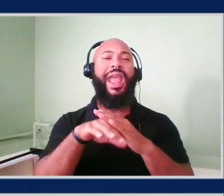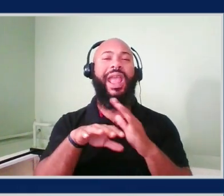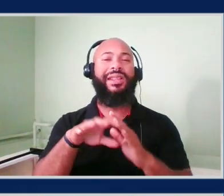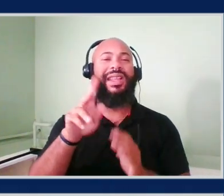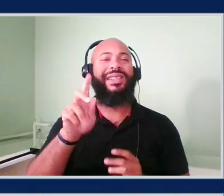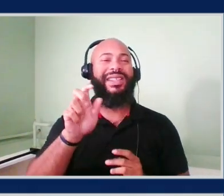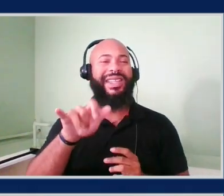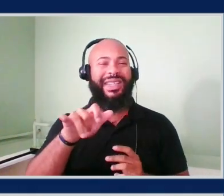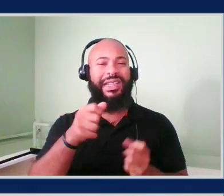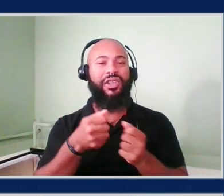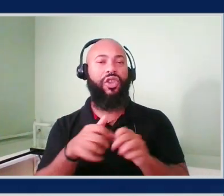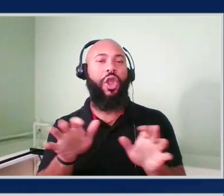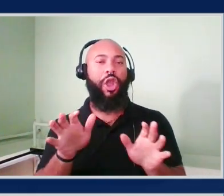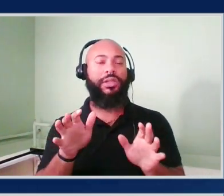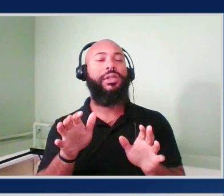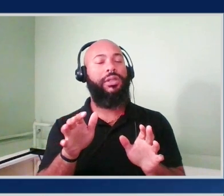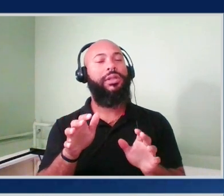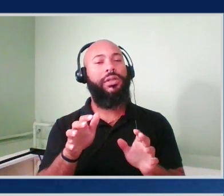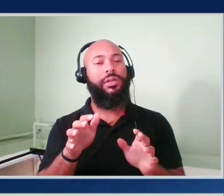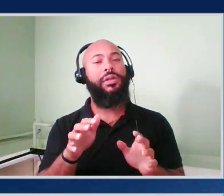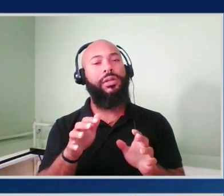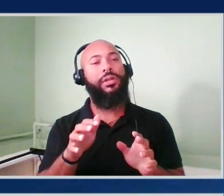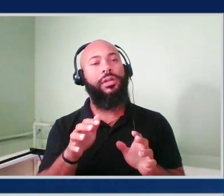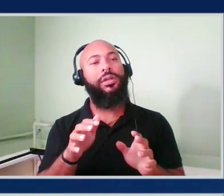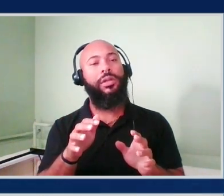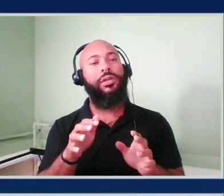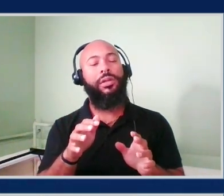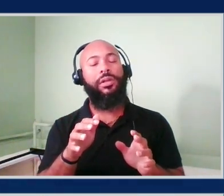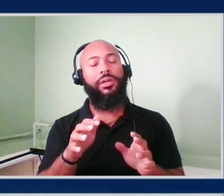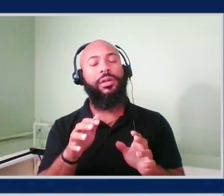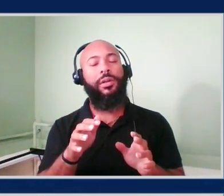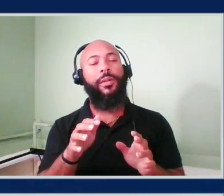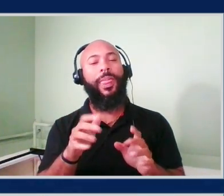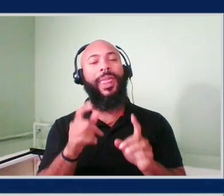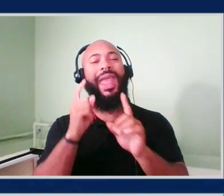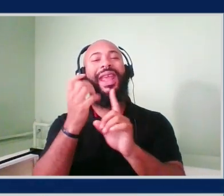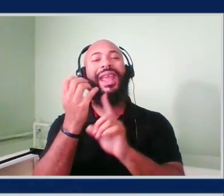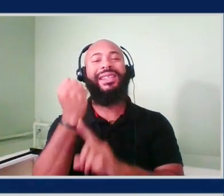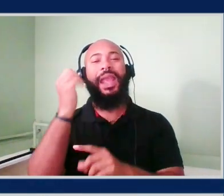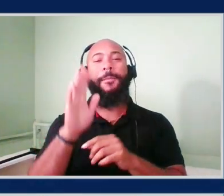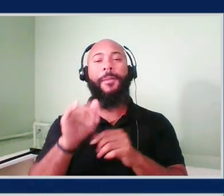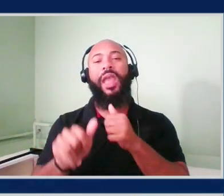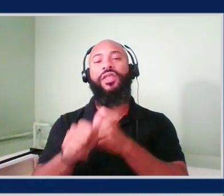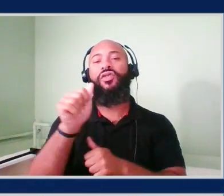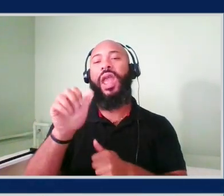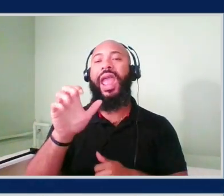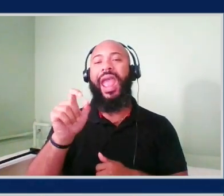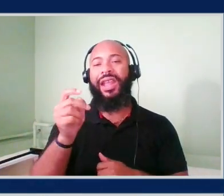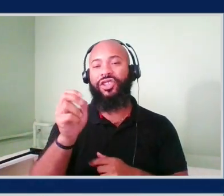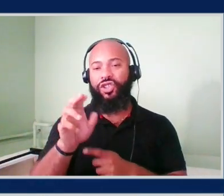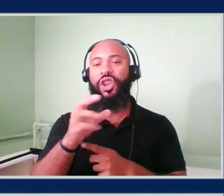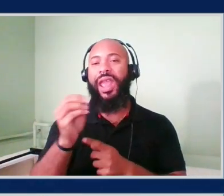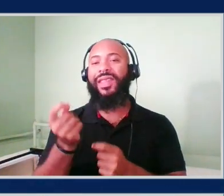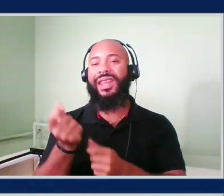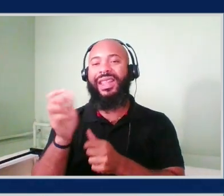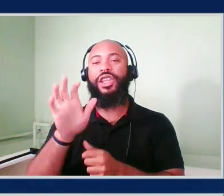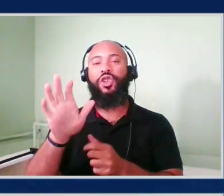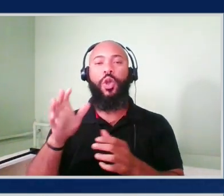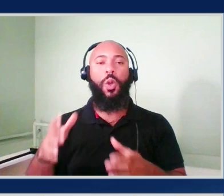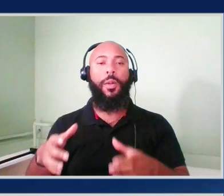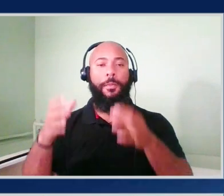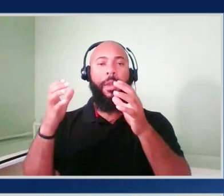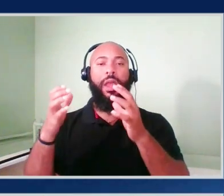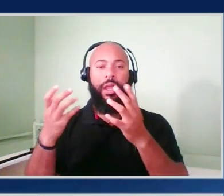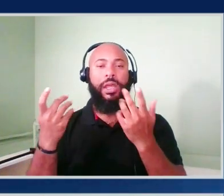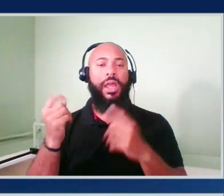lost, and they're attained by a threat actor, and they delete your bucket. And then you look